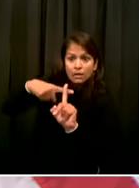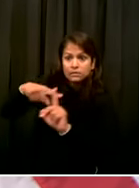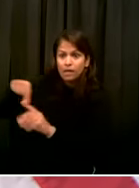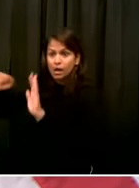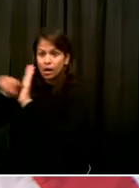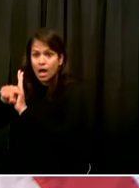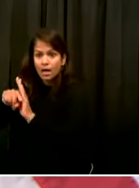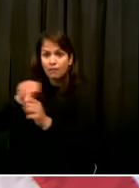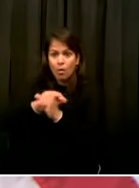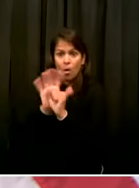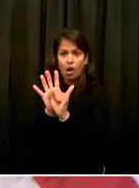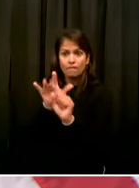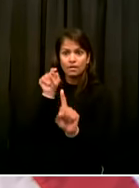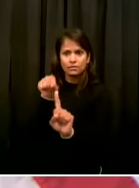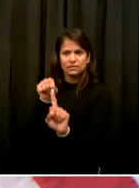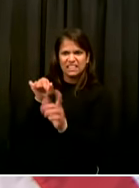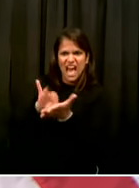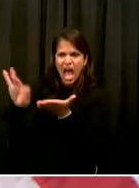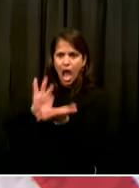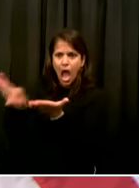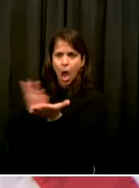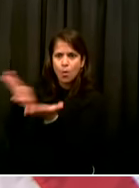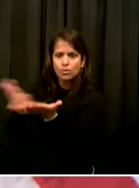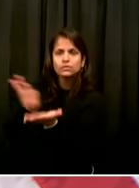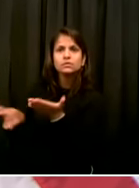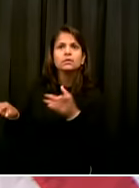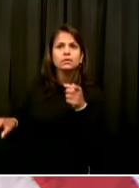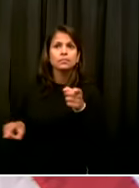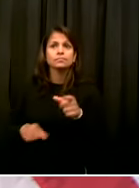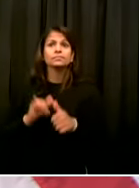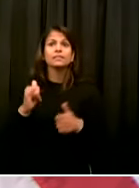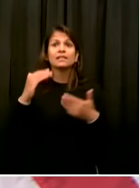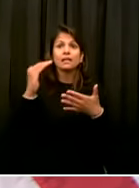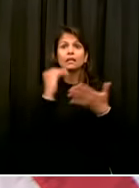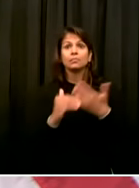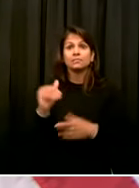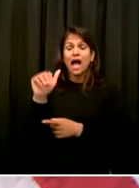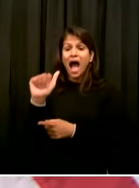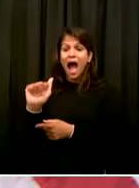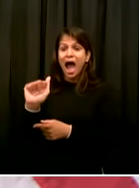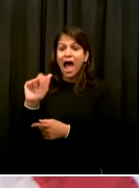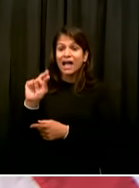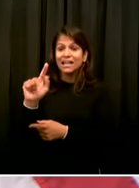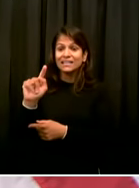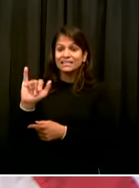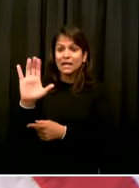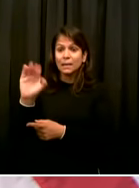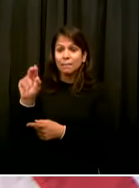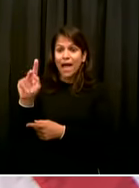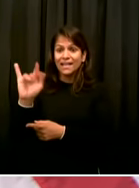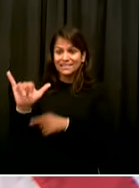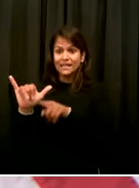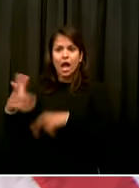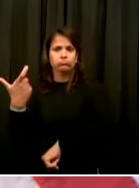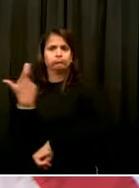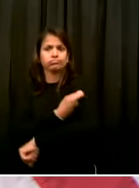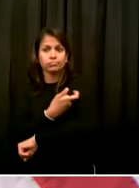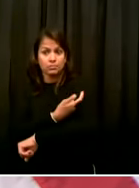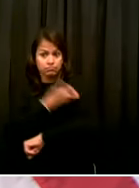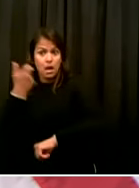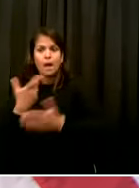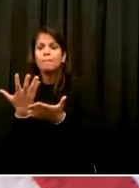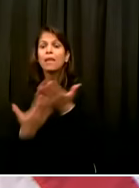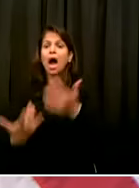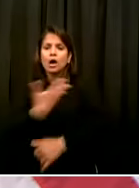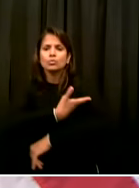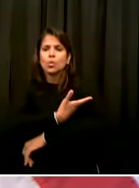feature antibody test results by zip code, with the capacity to organize the data by age, borough,